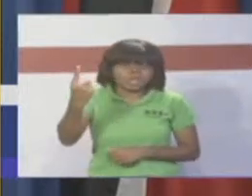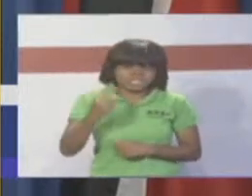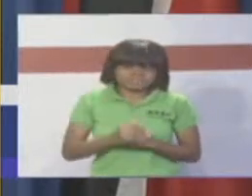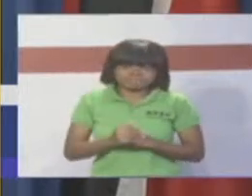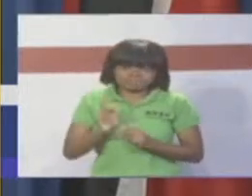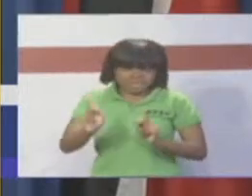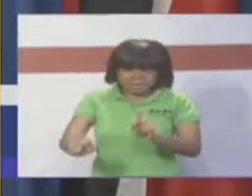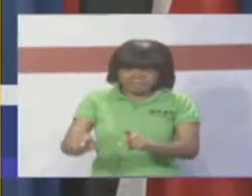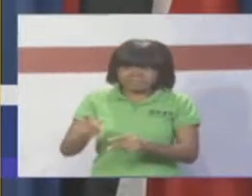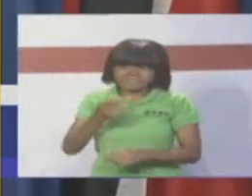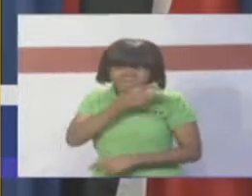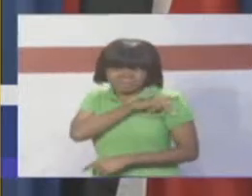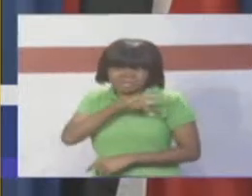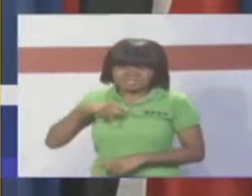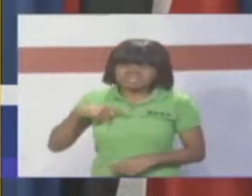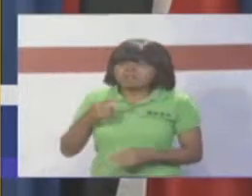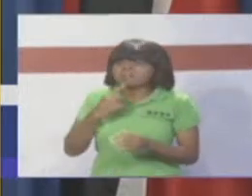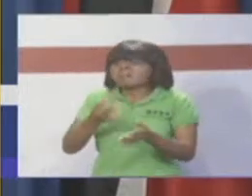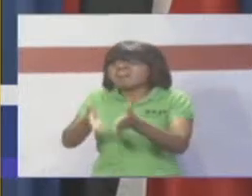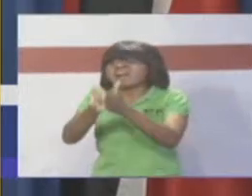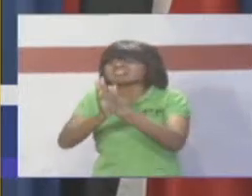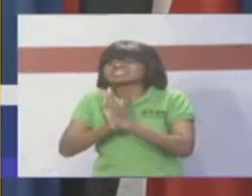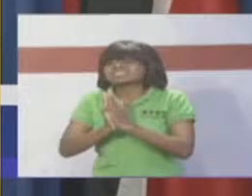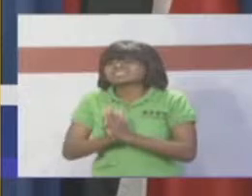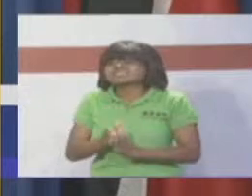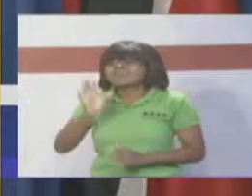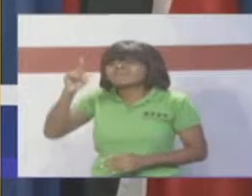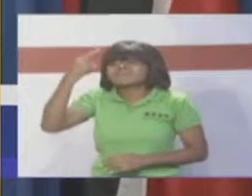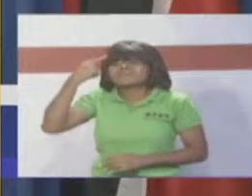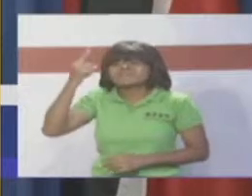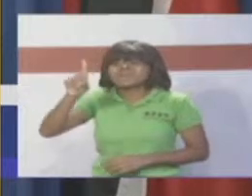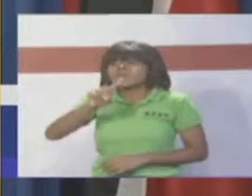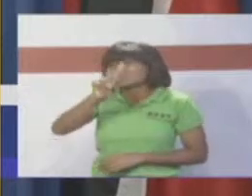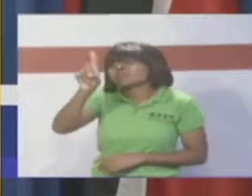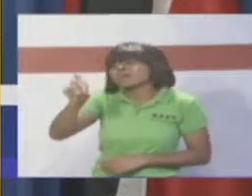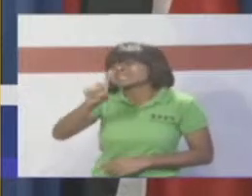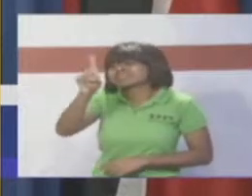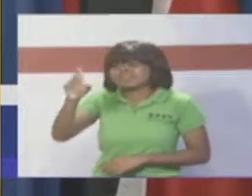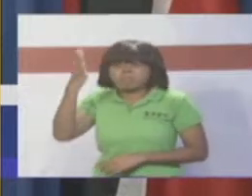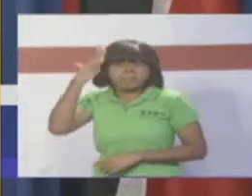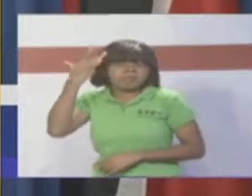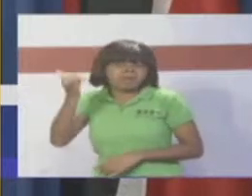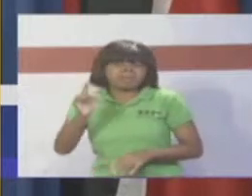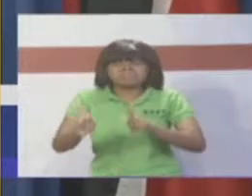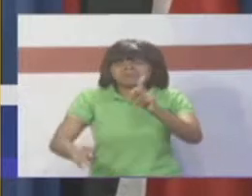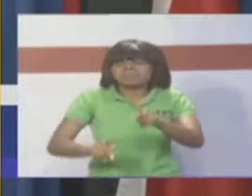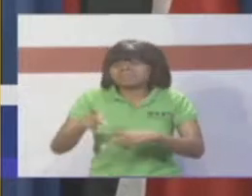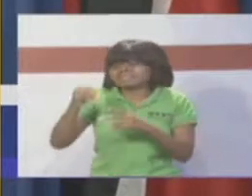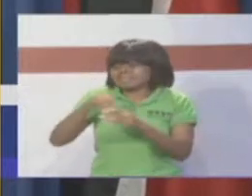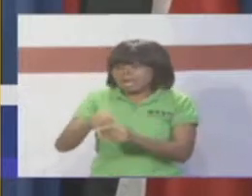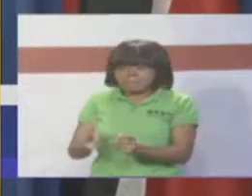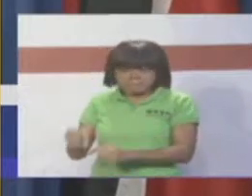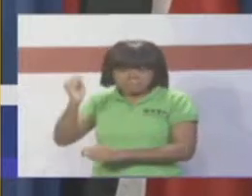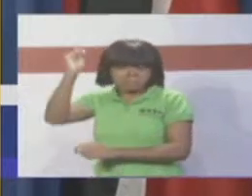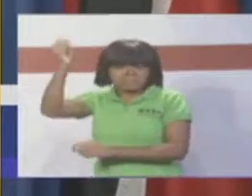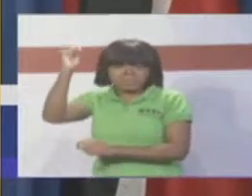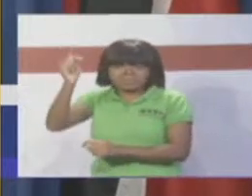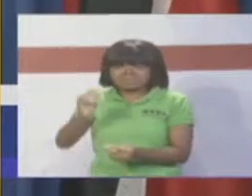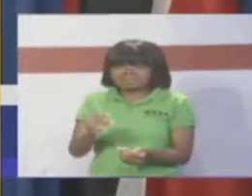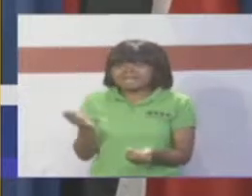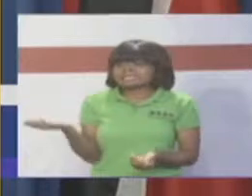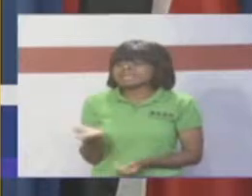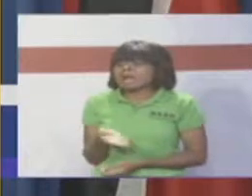as to why people are dying in Trinidad and Tobago from COVID. These are unhelpful comments.